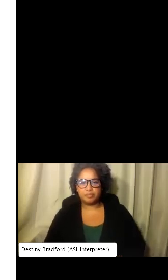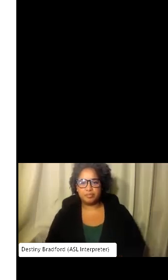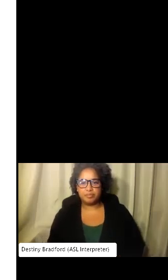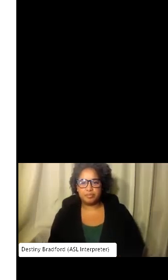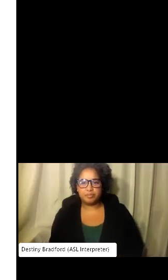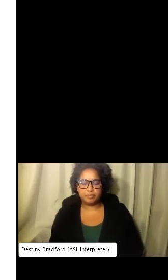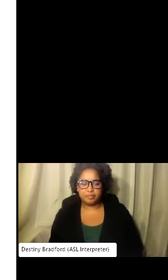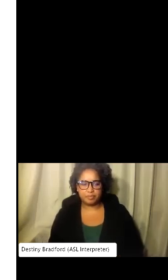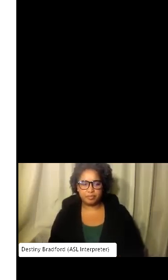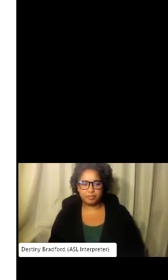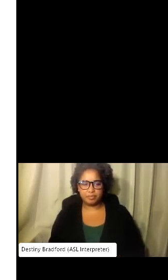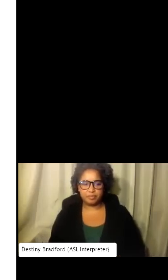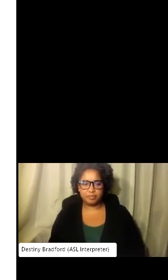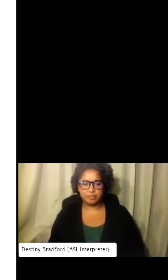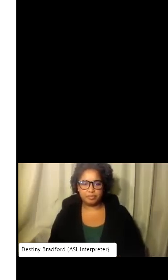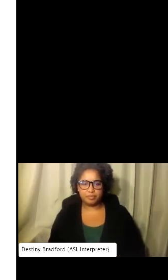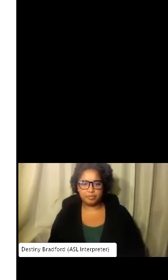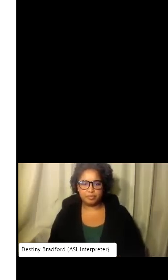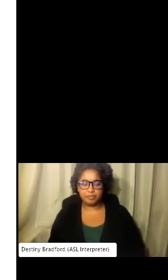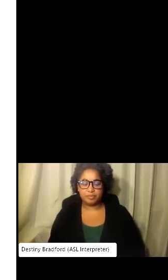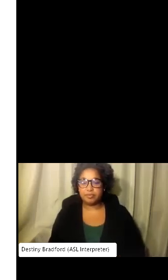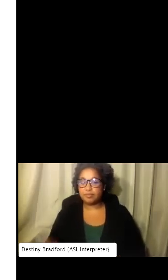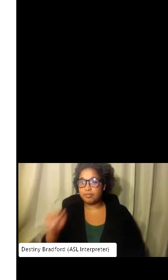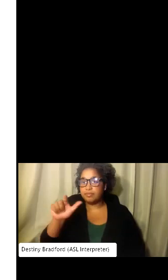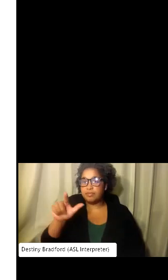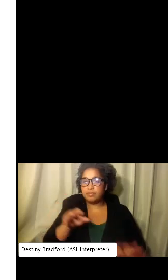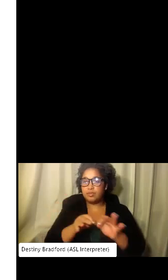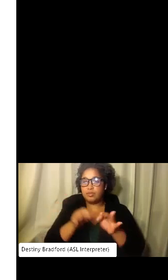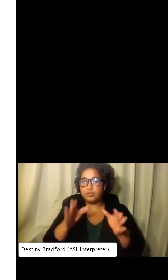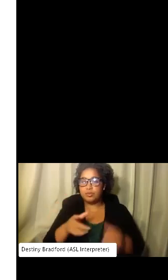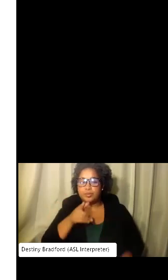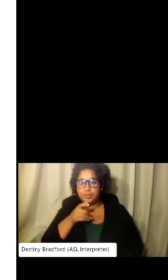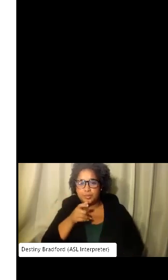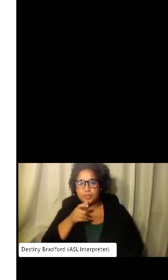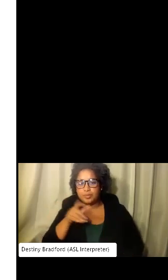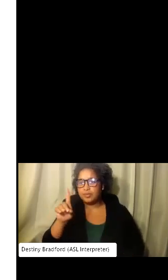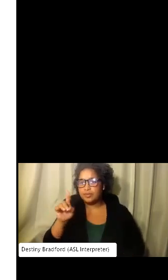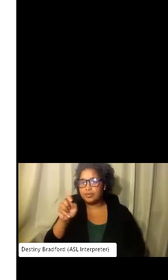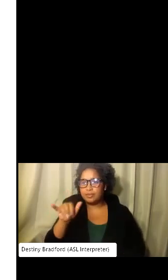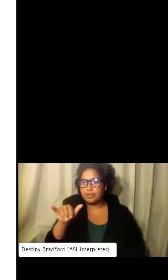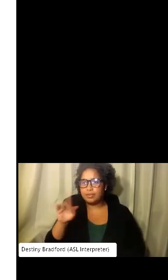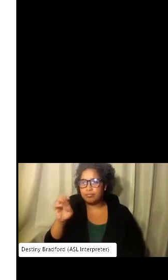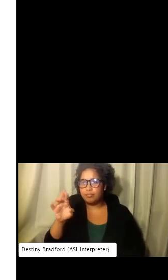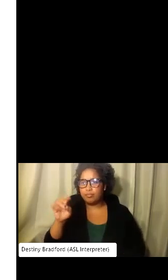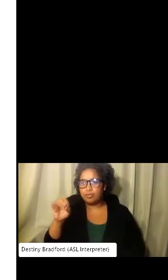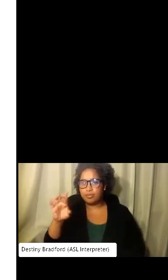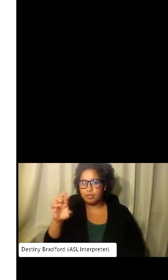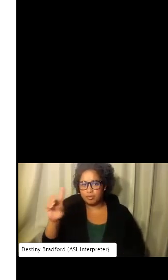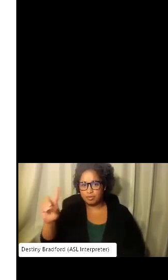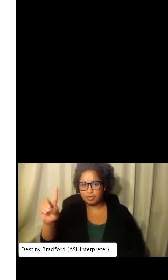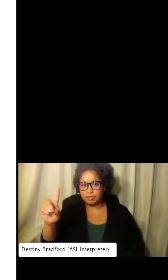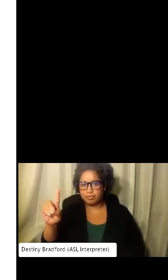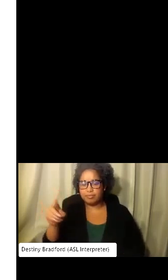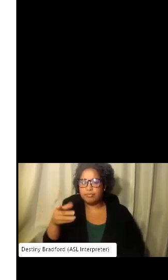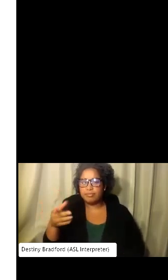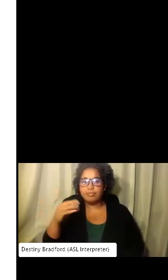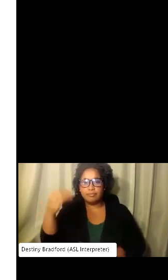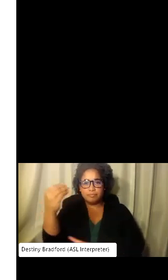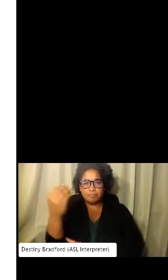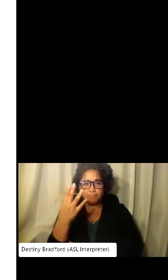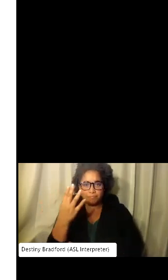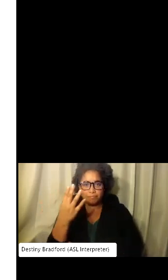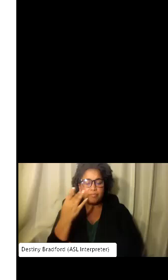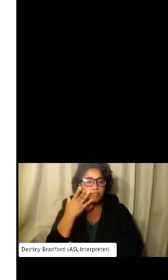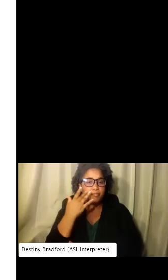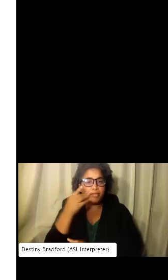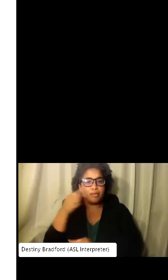fondo. Our ASL interpreter is Destiny Bradford. She has been spotlighted so she